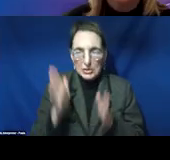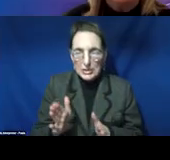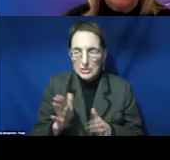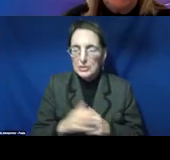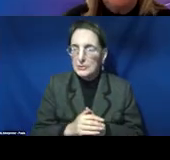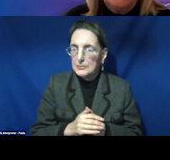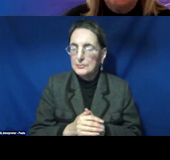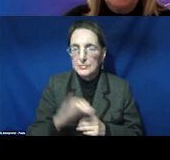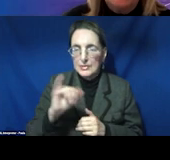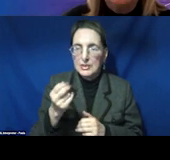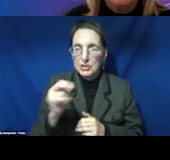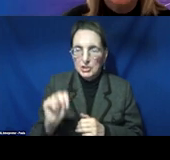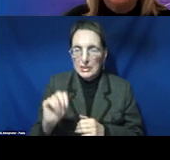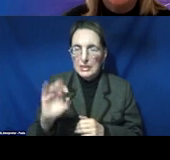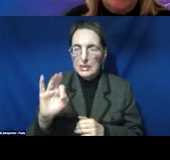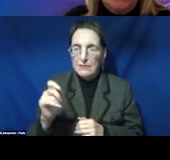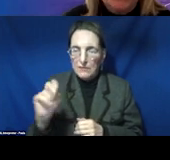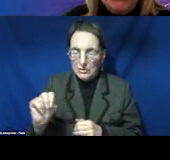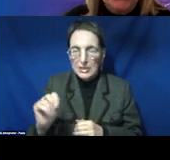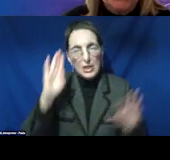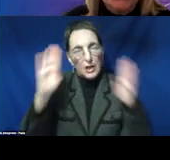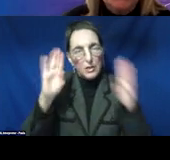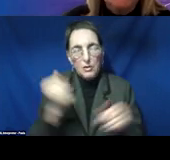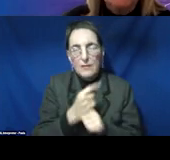Well, hello, everyone, and welcome to the Fall